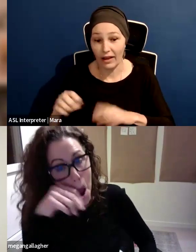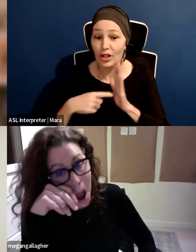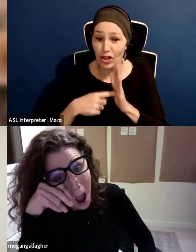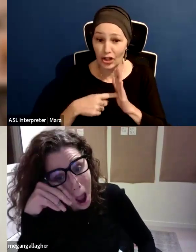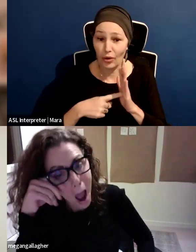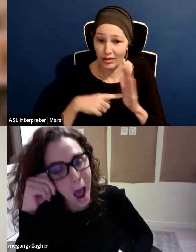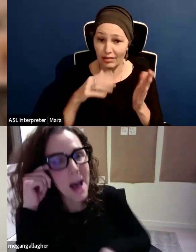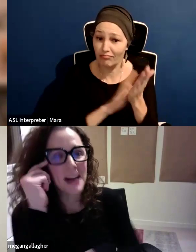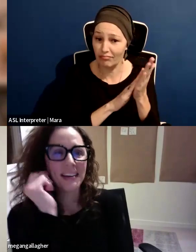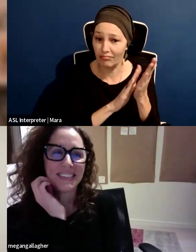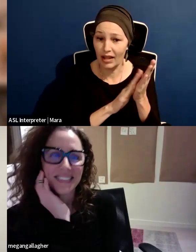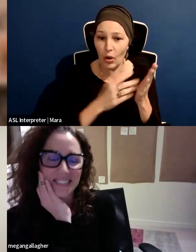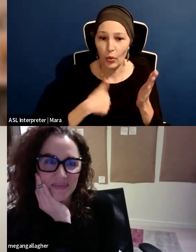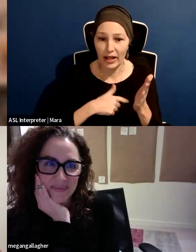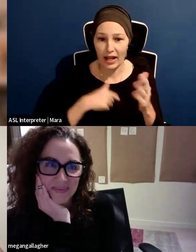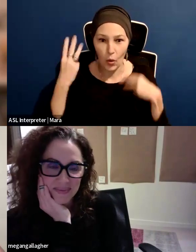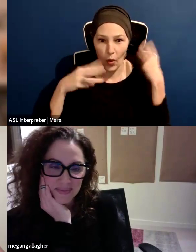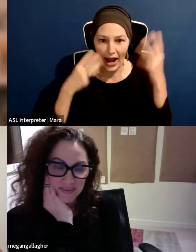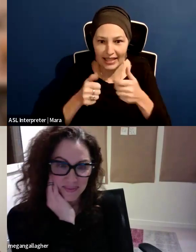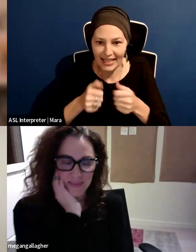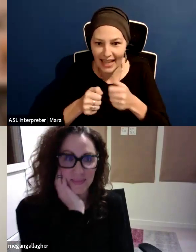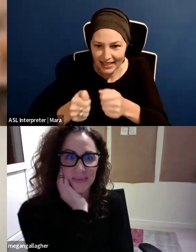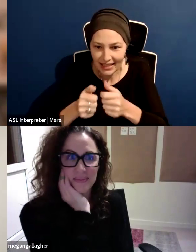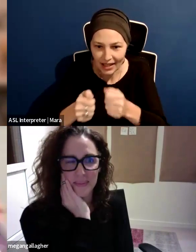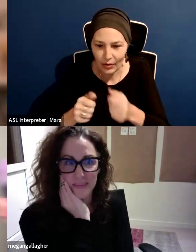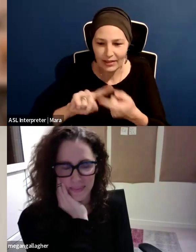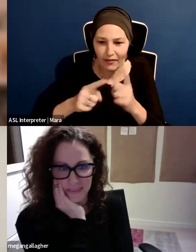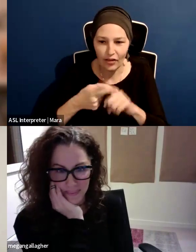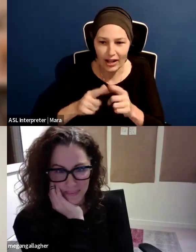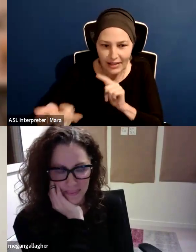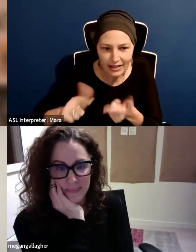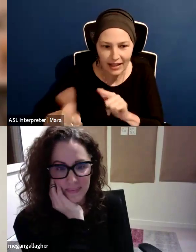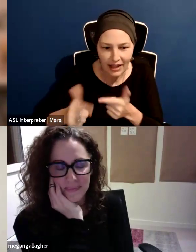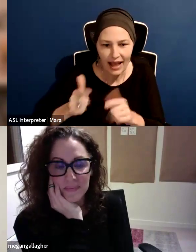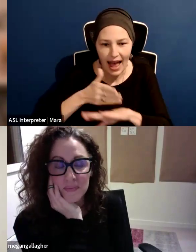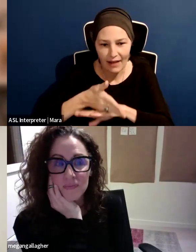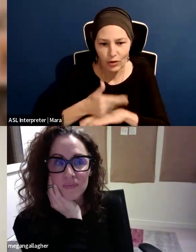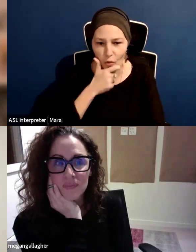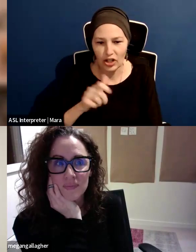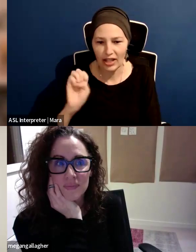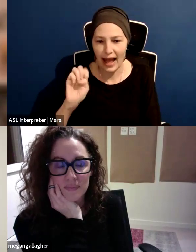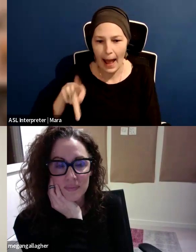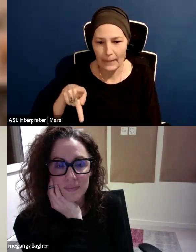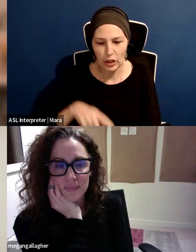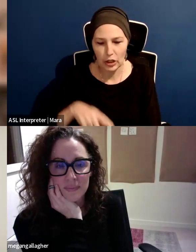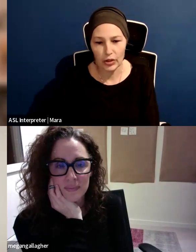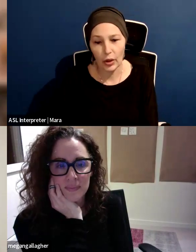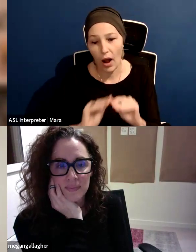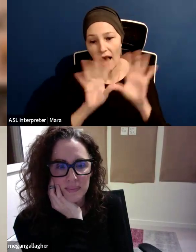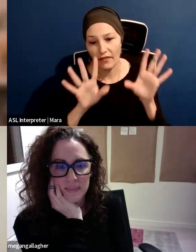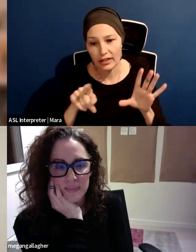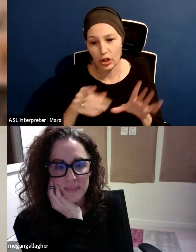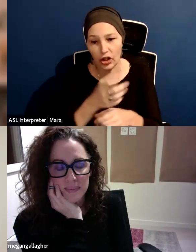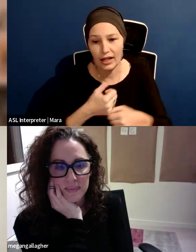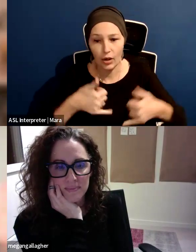friends after that after that episode. So obviously you're getting